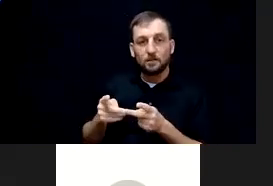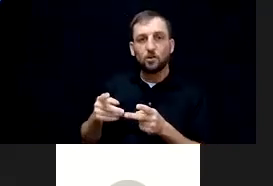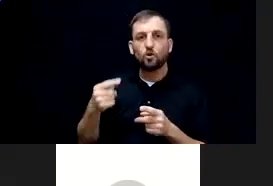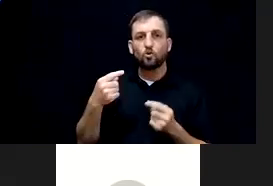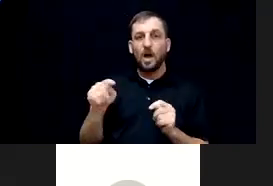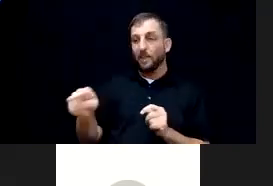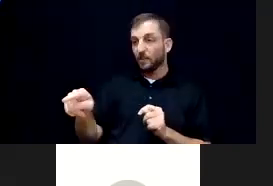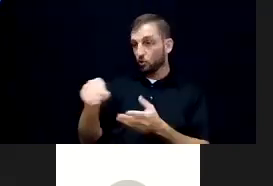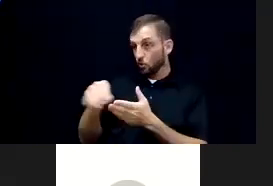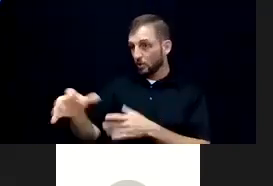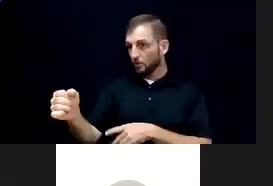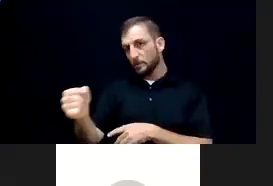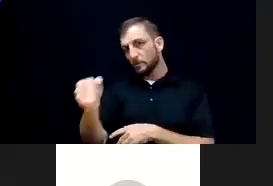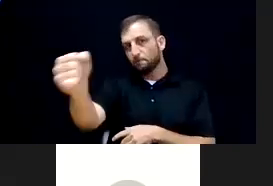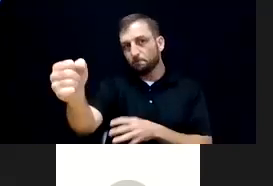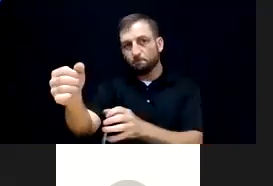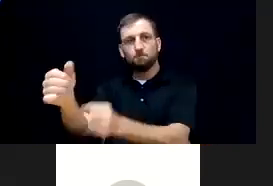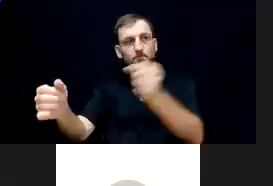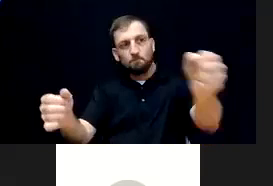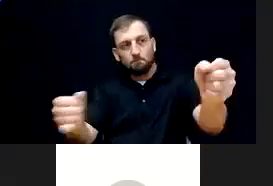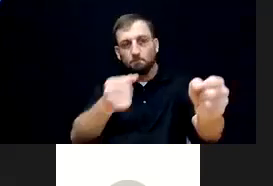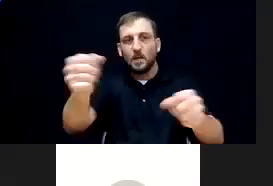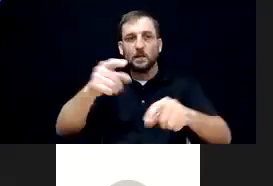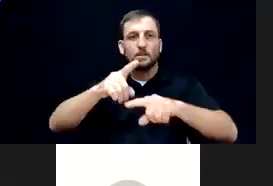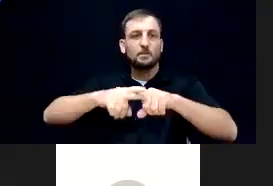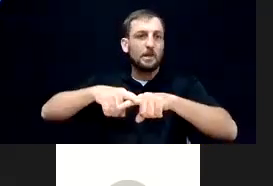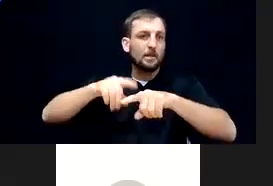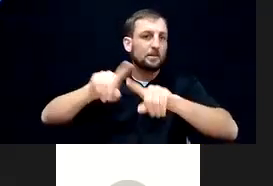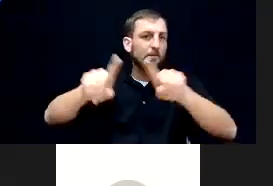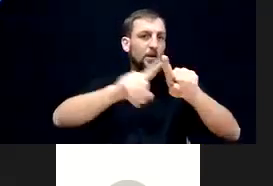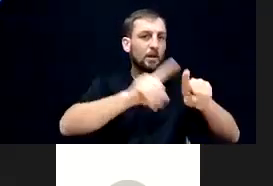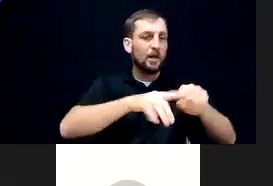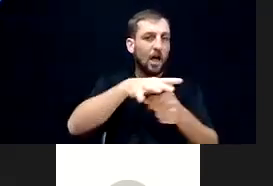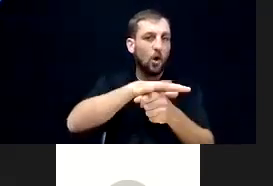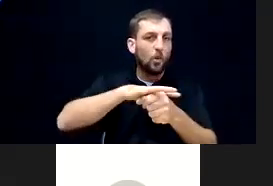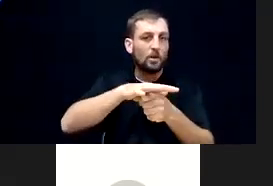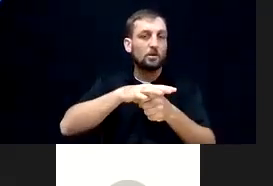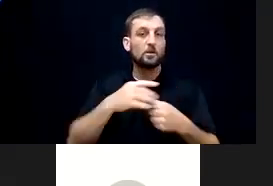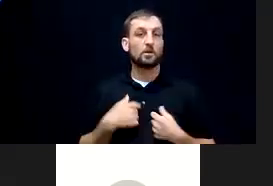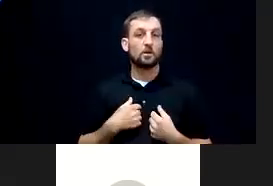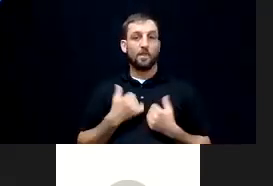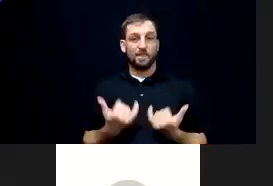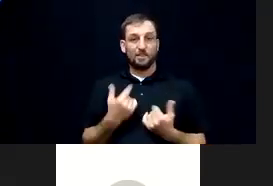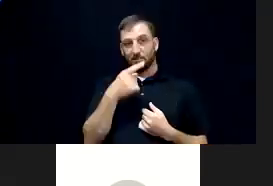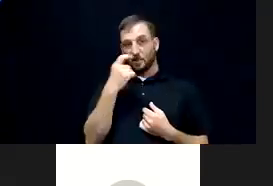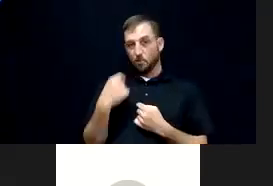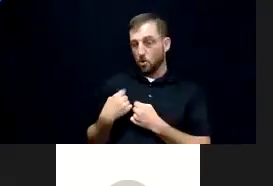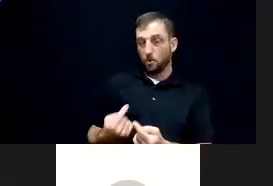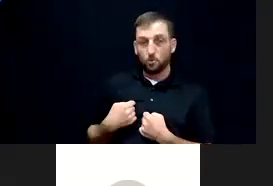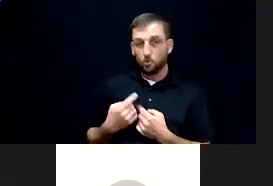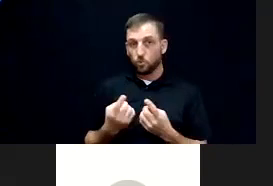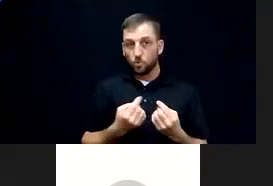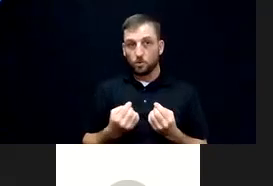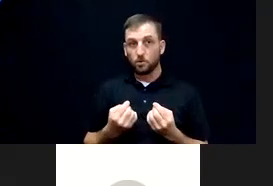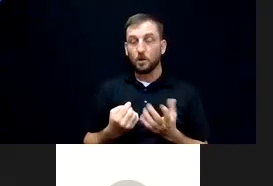them in a variety of different areas. And one of the things I've been doing this summer is unfortunately not being able